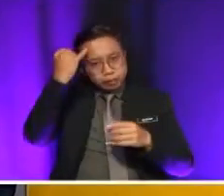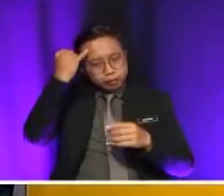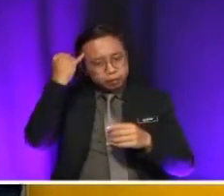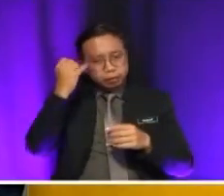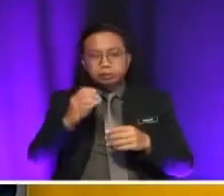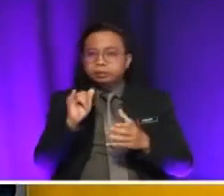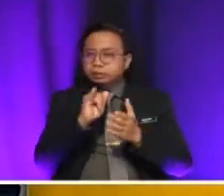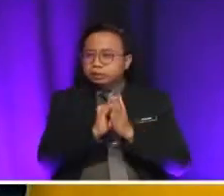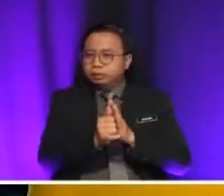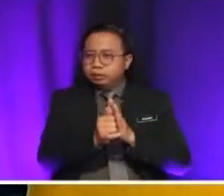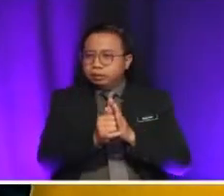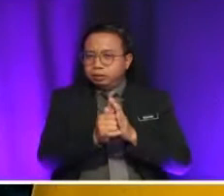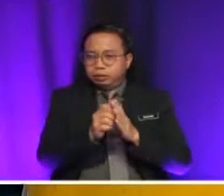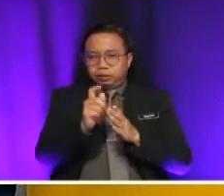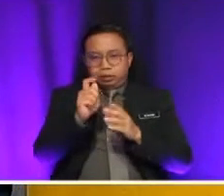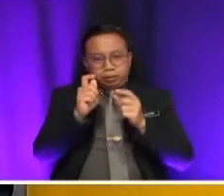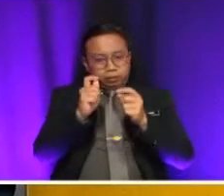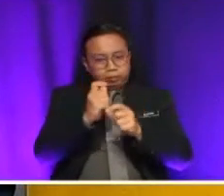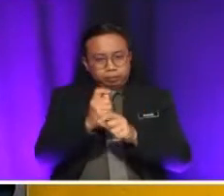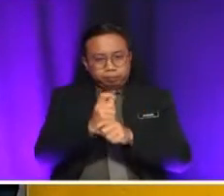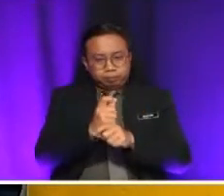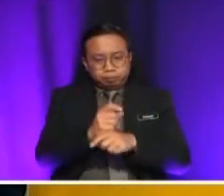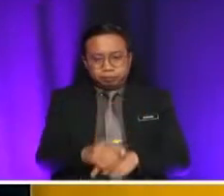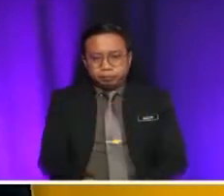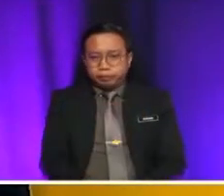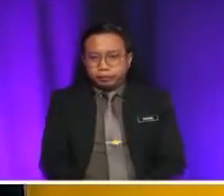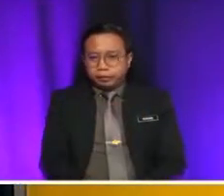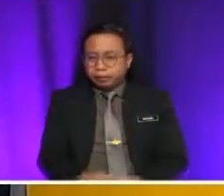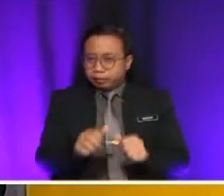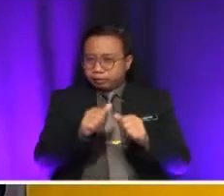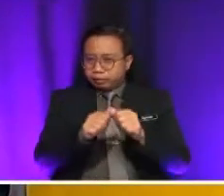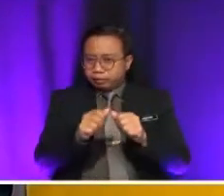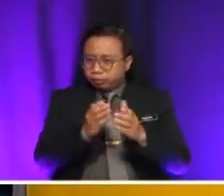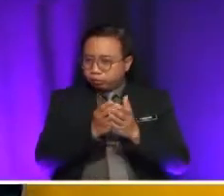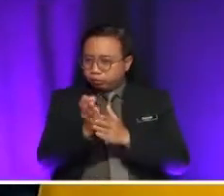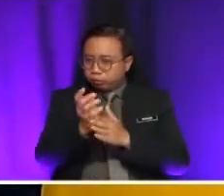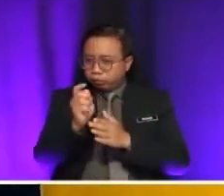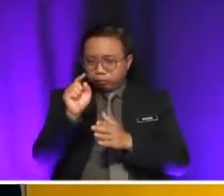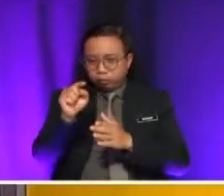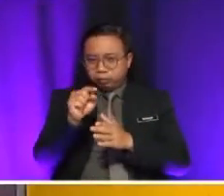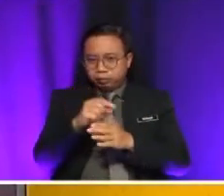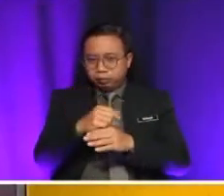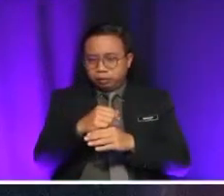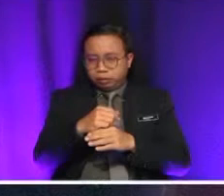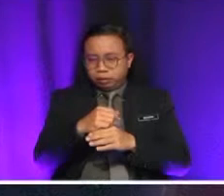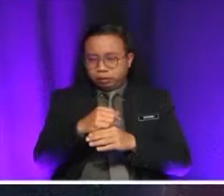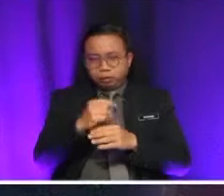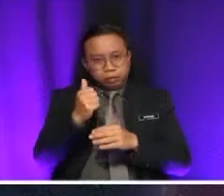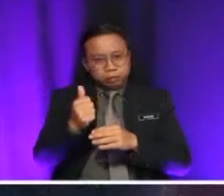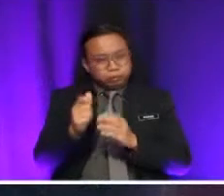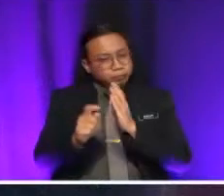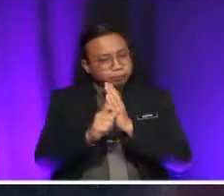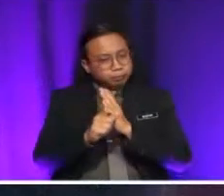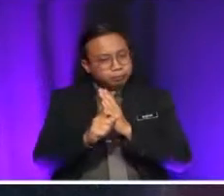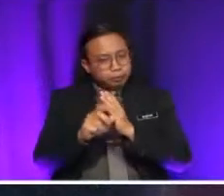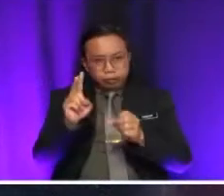Okay. for this task here, it is pretty much straight. Okay, it is pretty much straight to the point. Right. I believe also it's a good addition to the